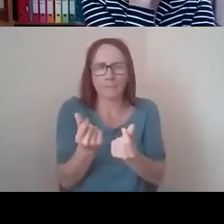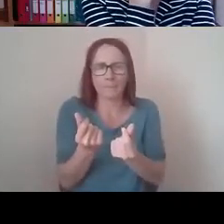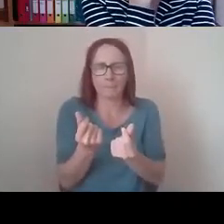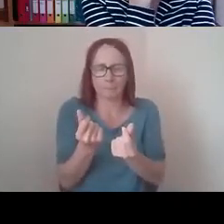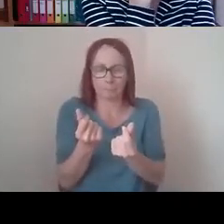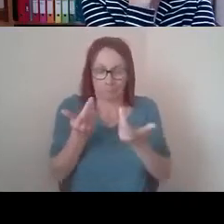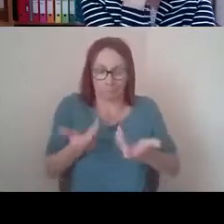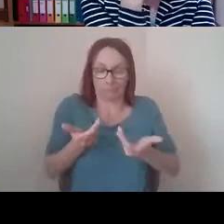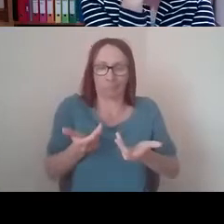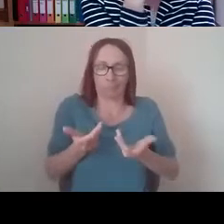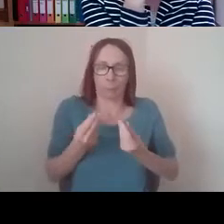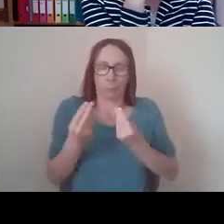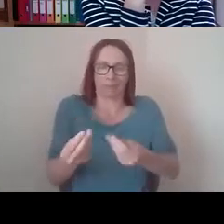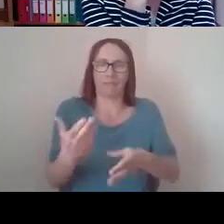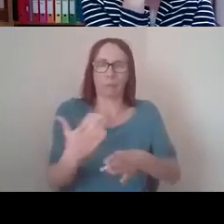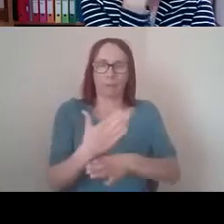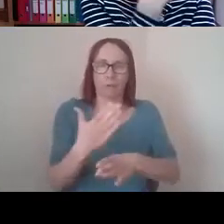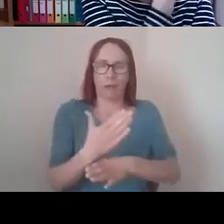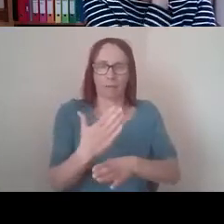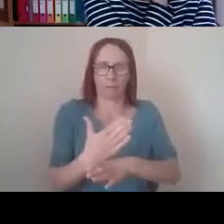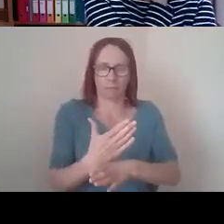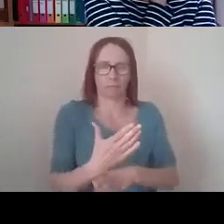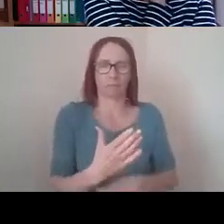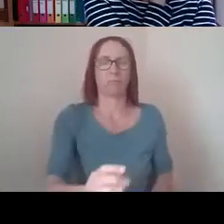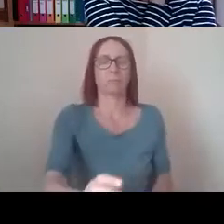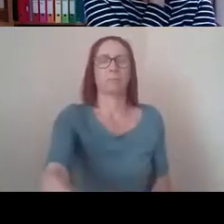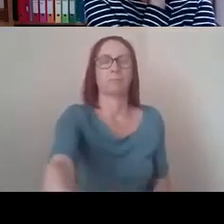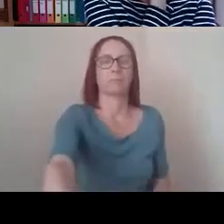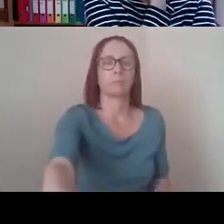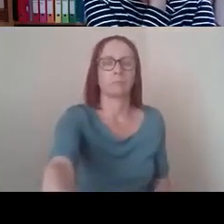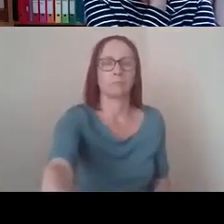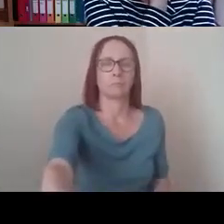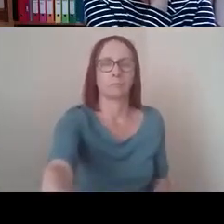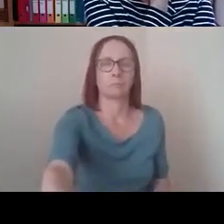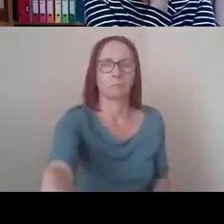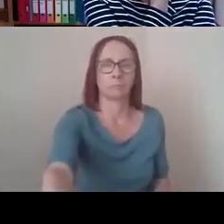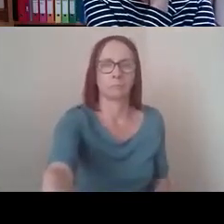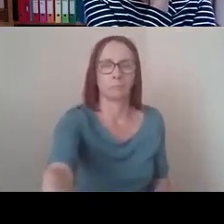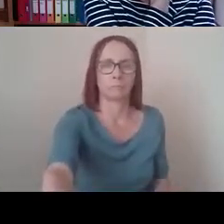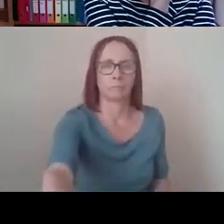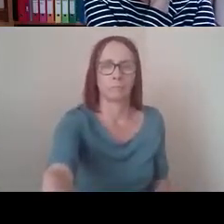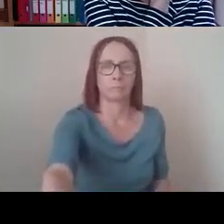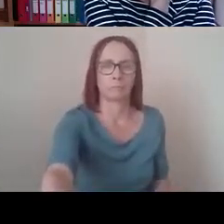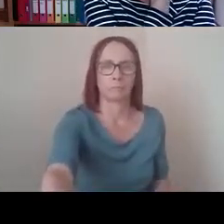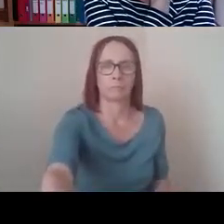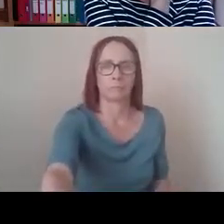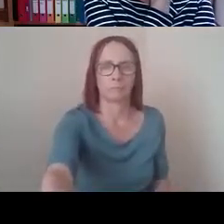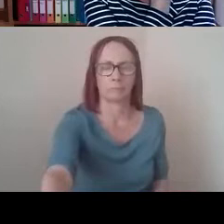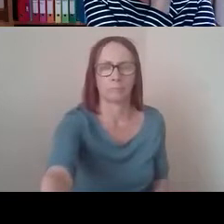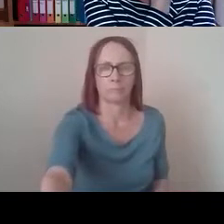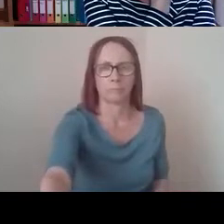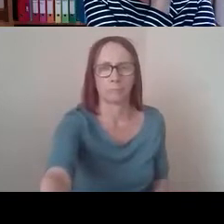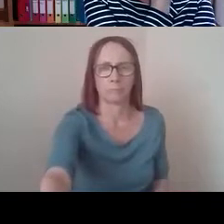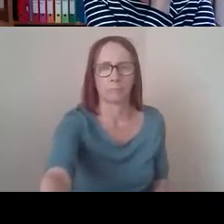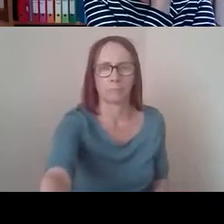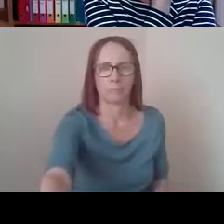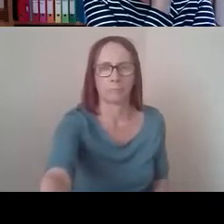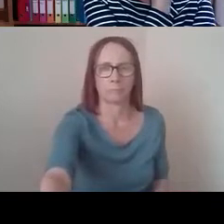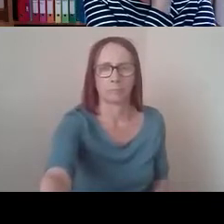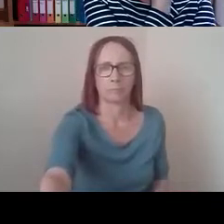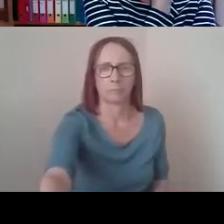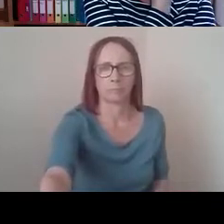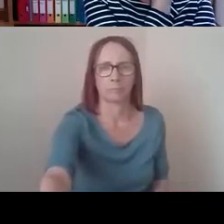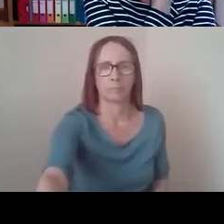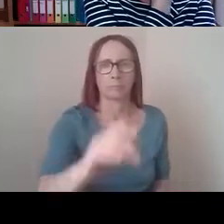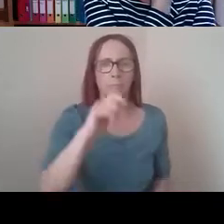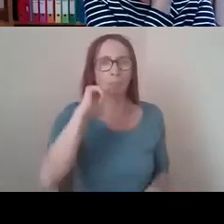the day. It'll be an interview. At the moment, all interviews are taking place remotely by